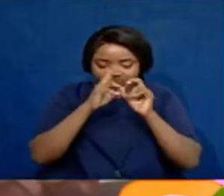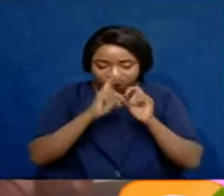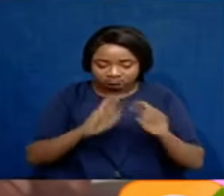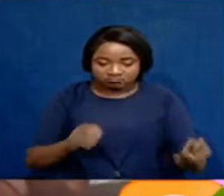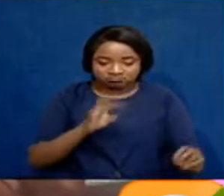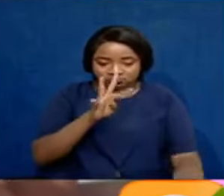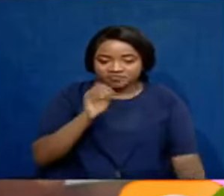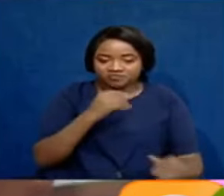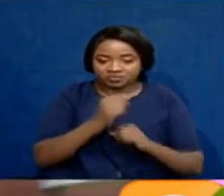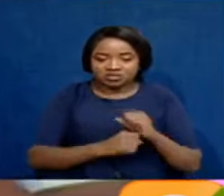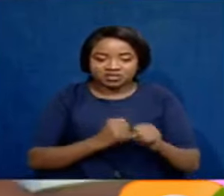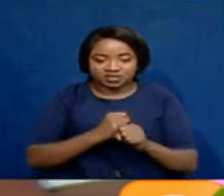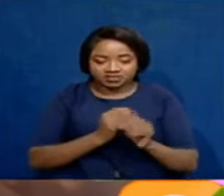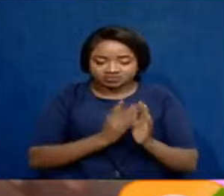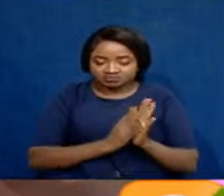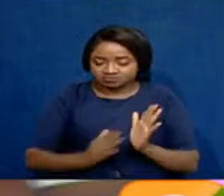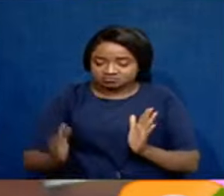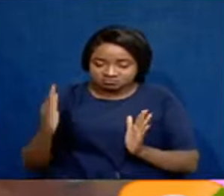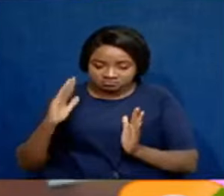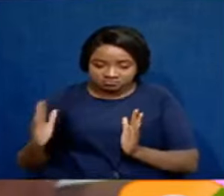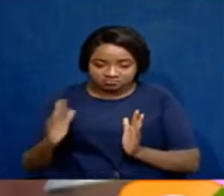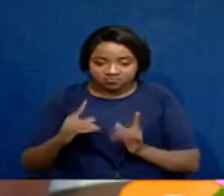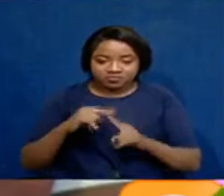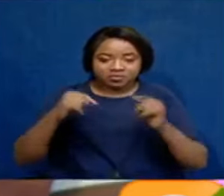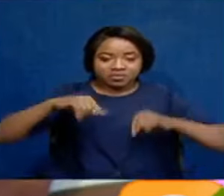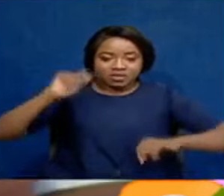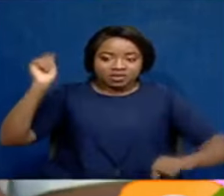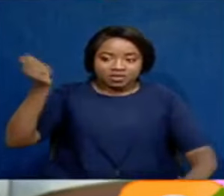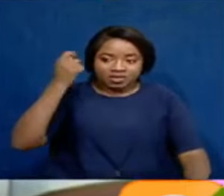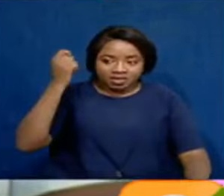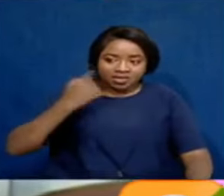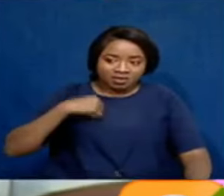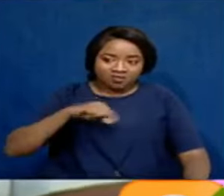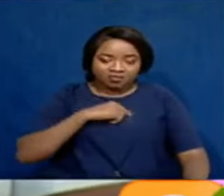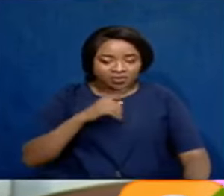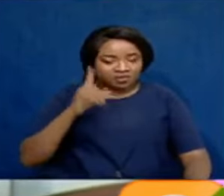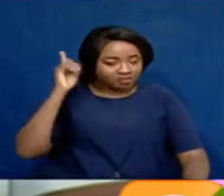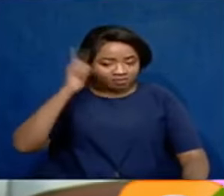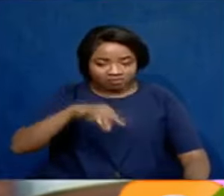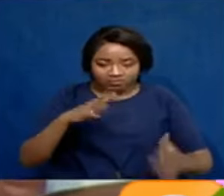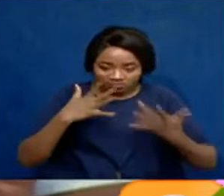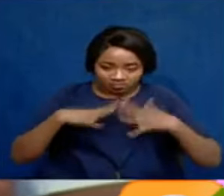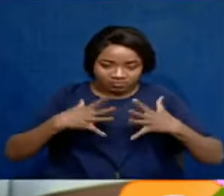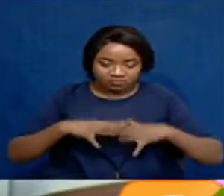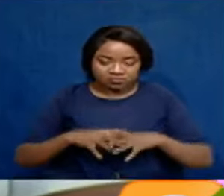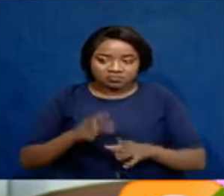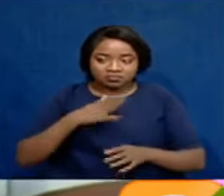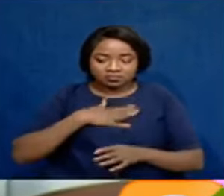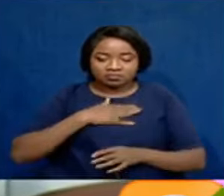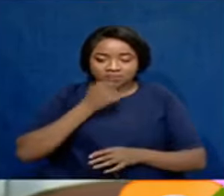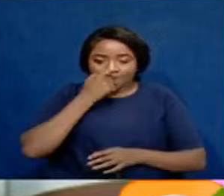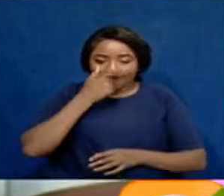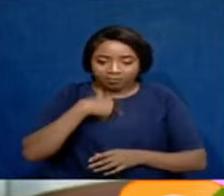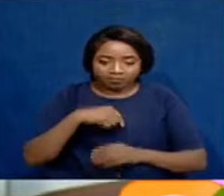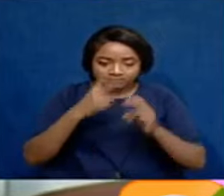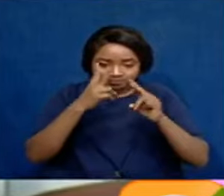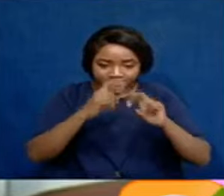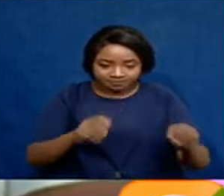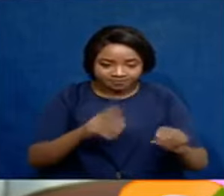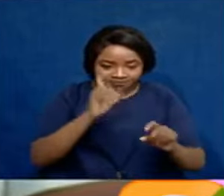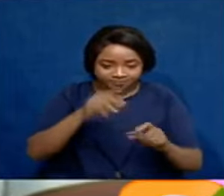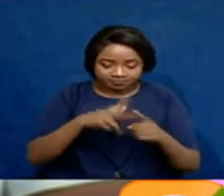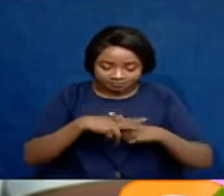Kenyan population, therefore, because we are more or less, to a large extent, the black population, our age of screening should start at